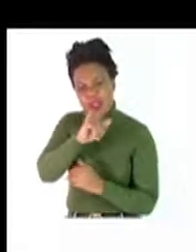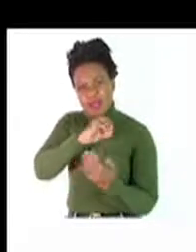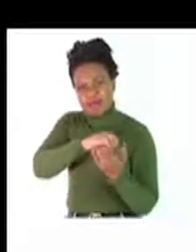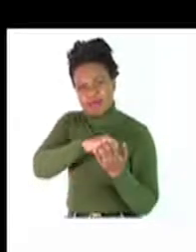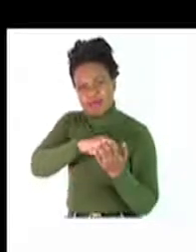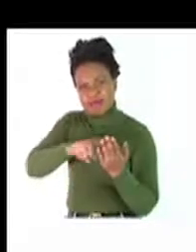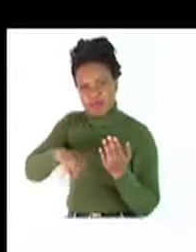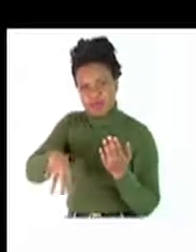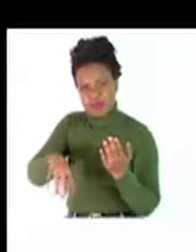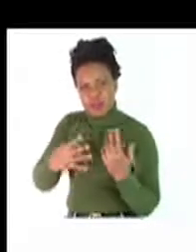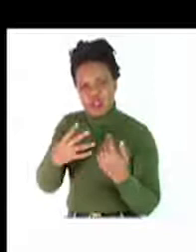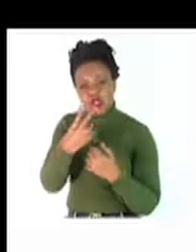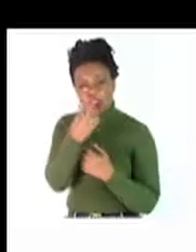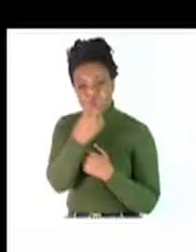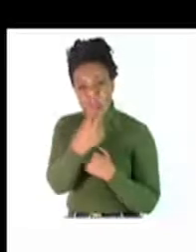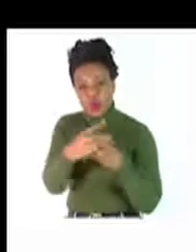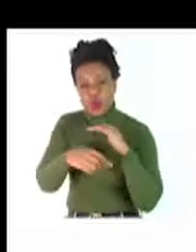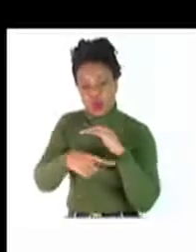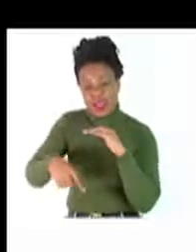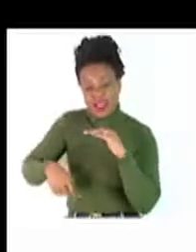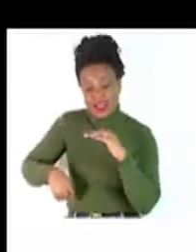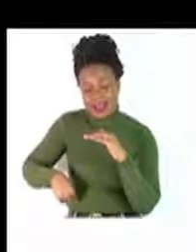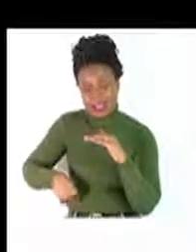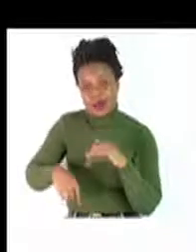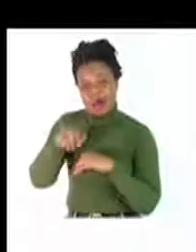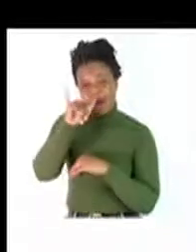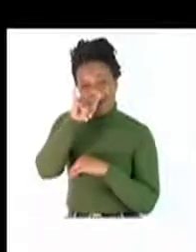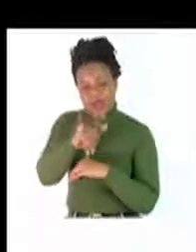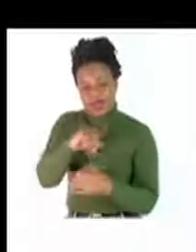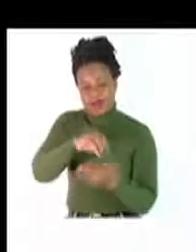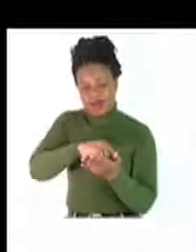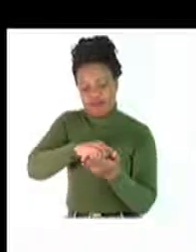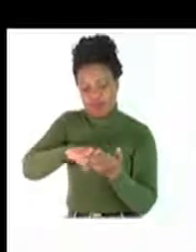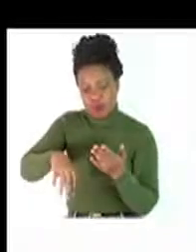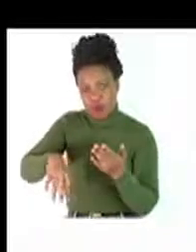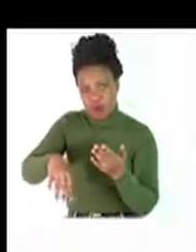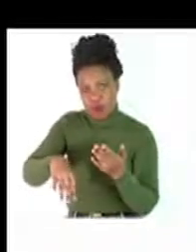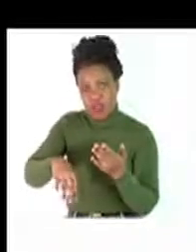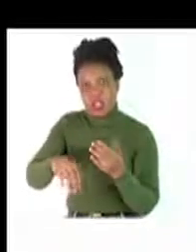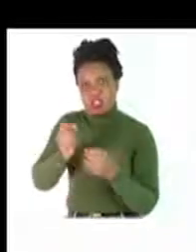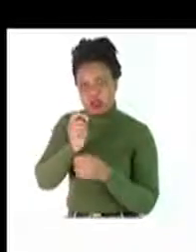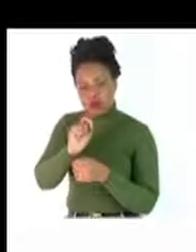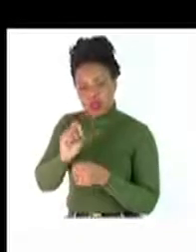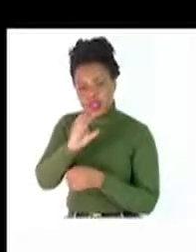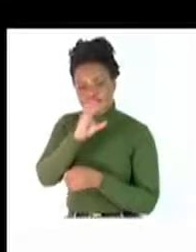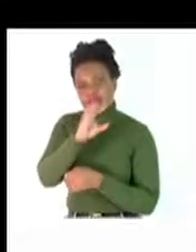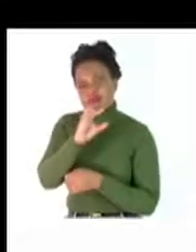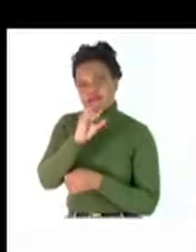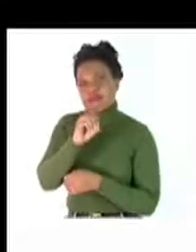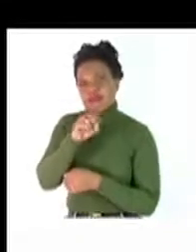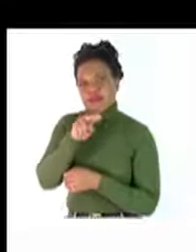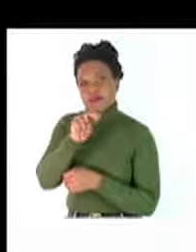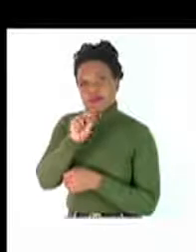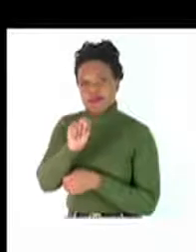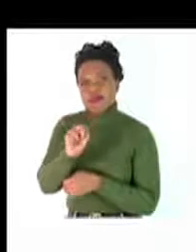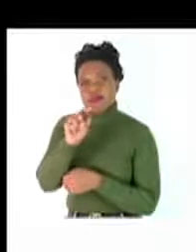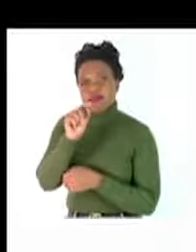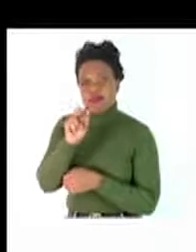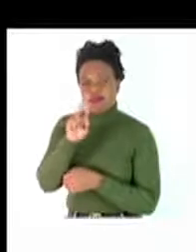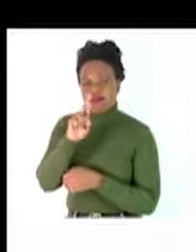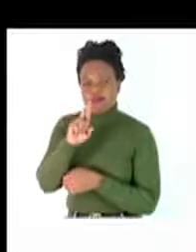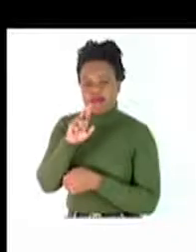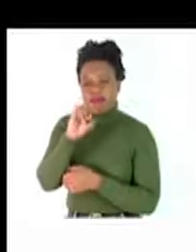countries, I remove the Y. I replace the Y with IES